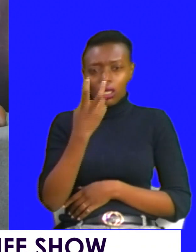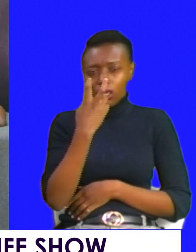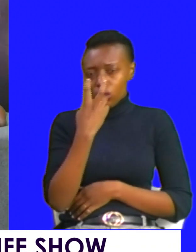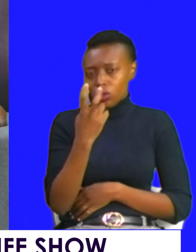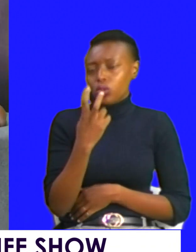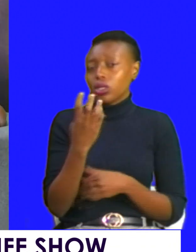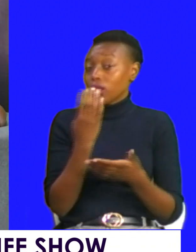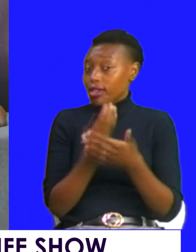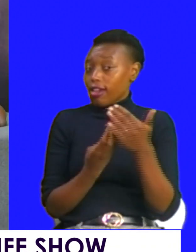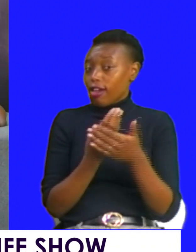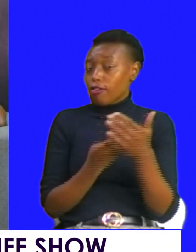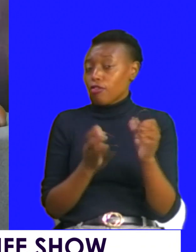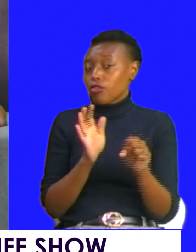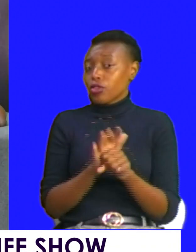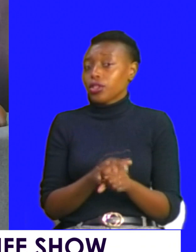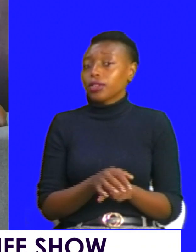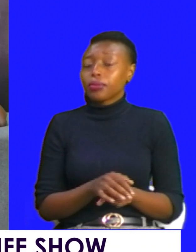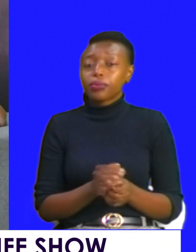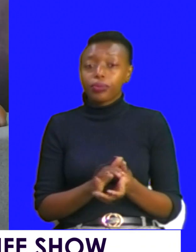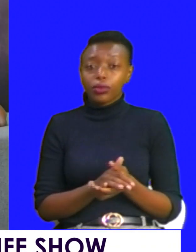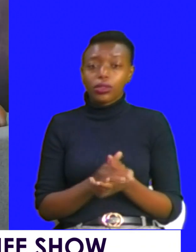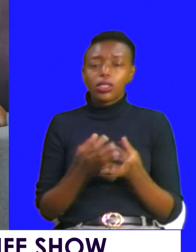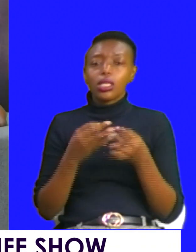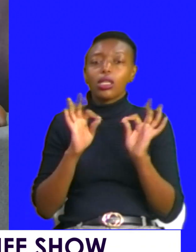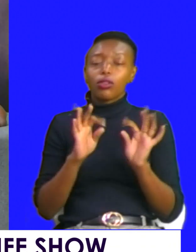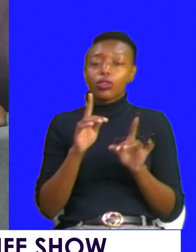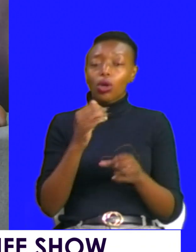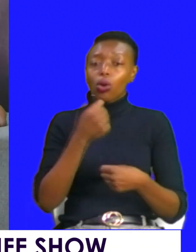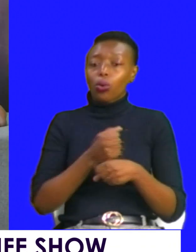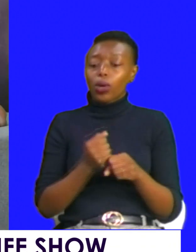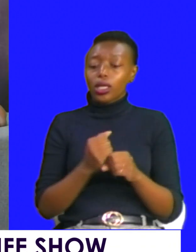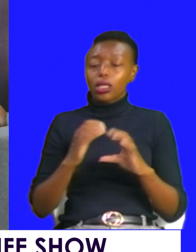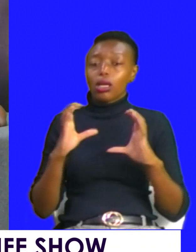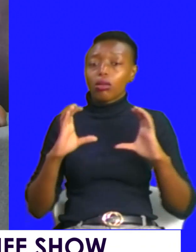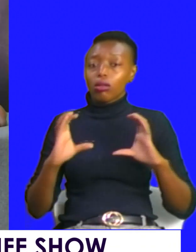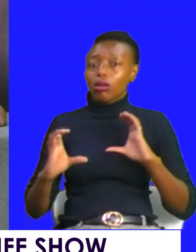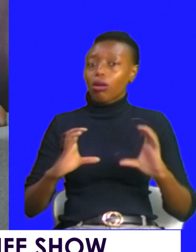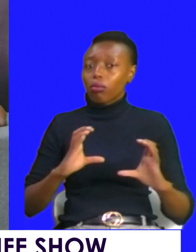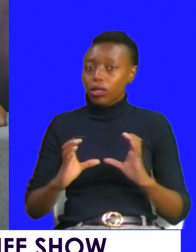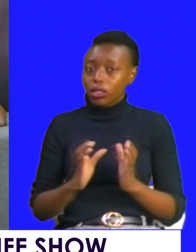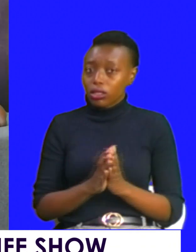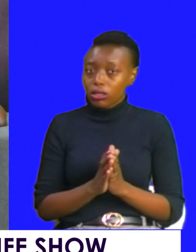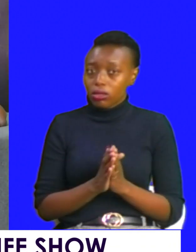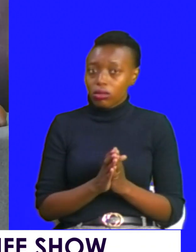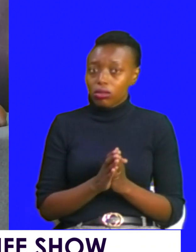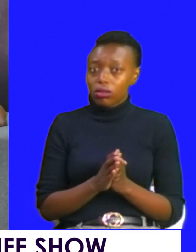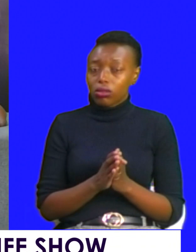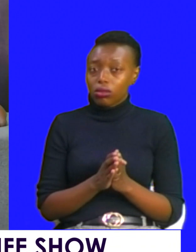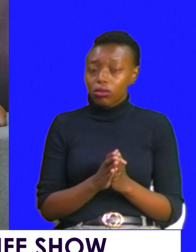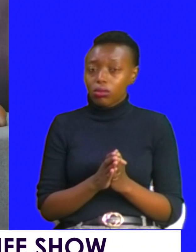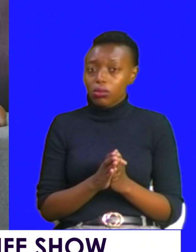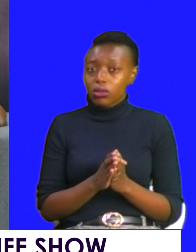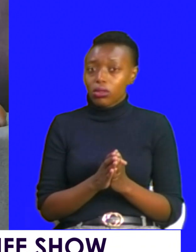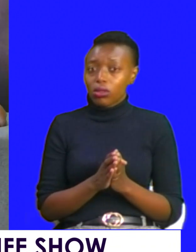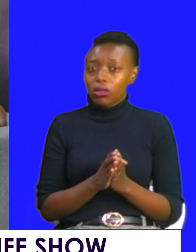X, and you know that it produces a certain product. It would water down everything if you go to a